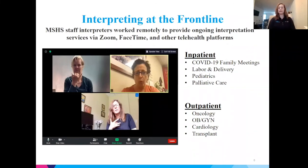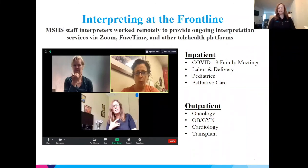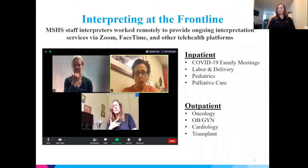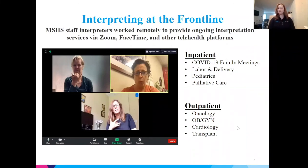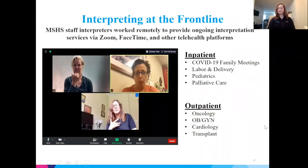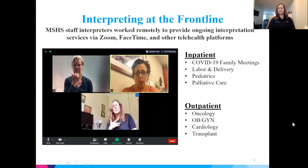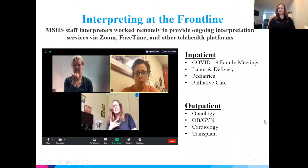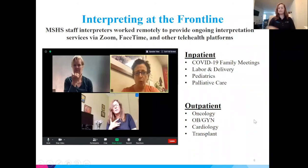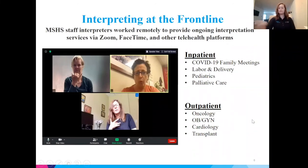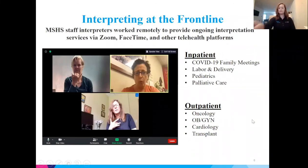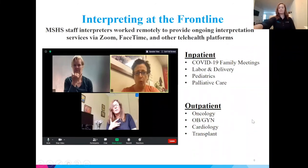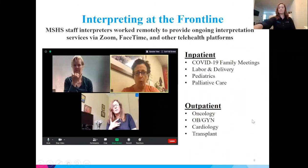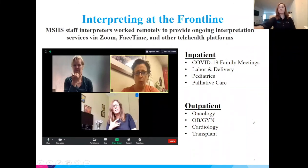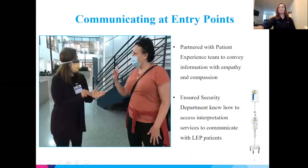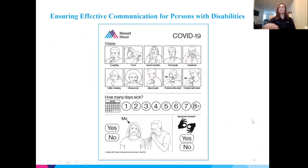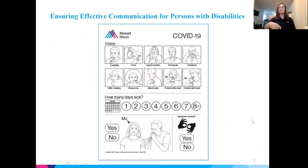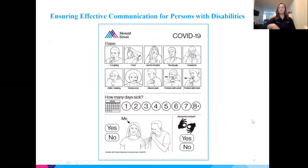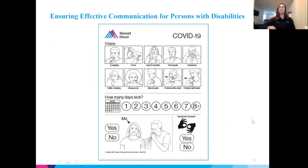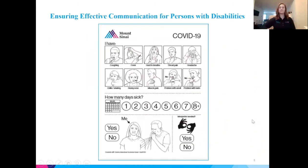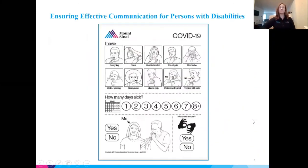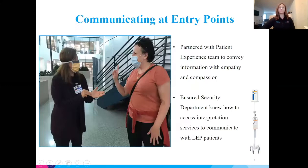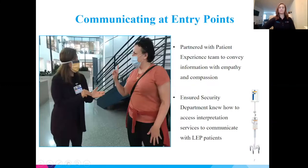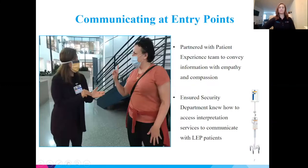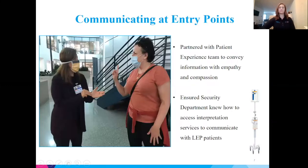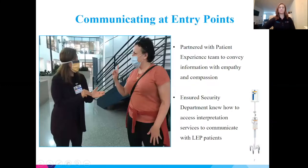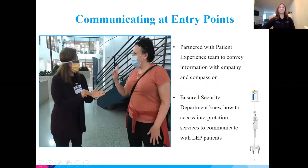Next slide, please.